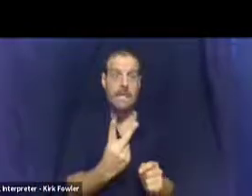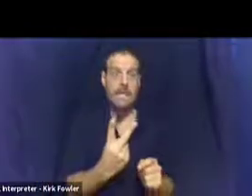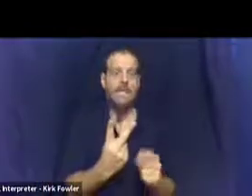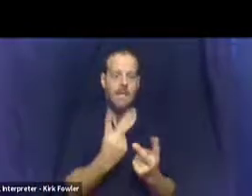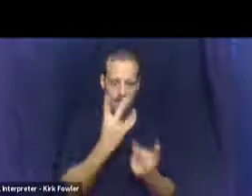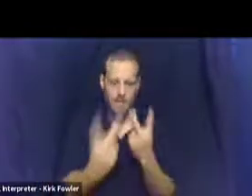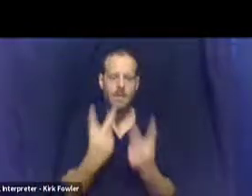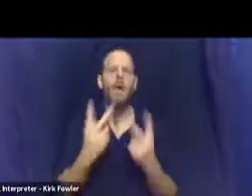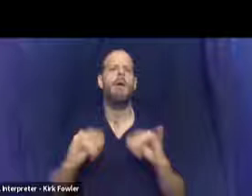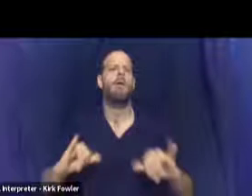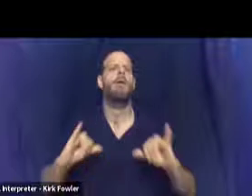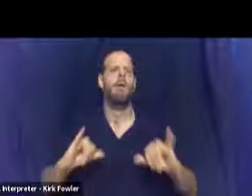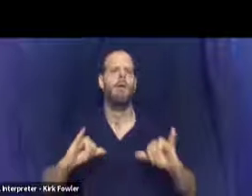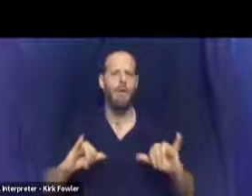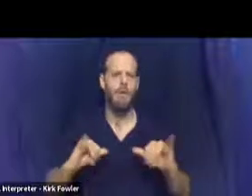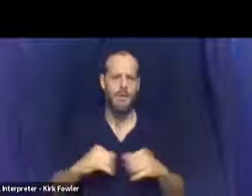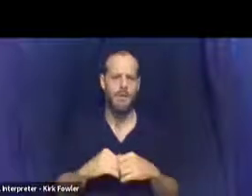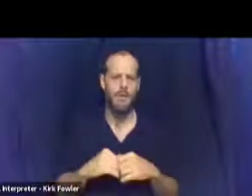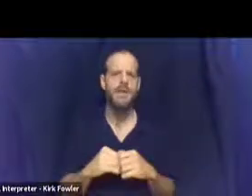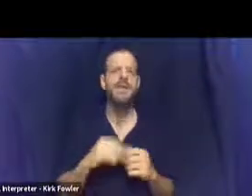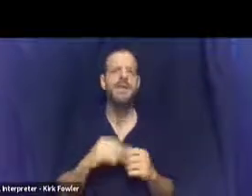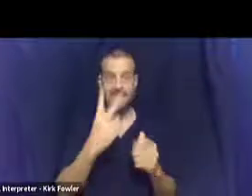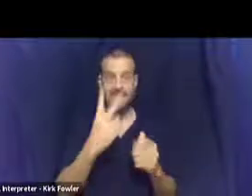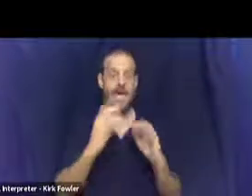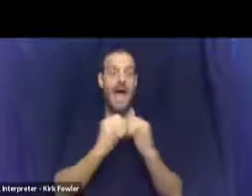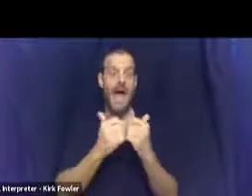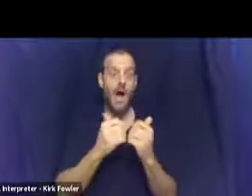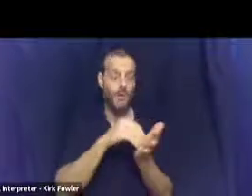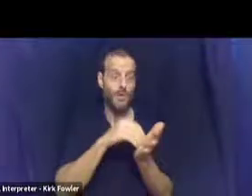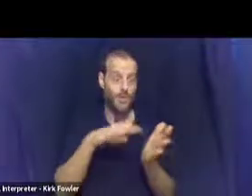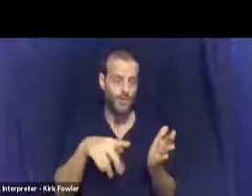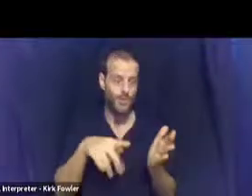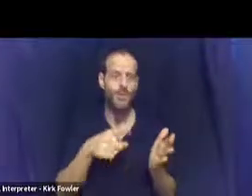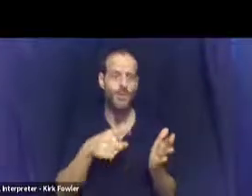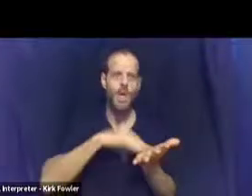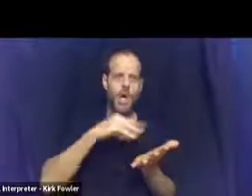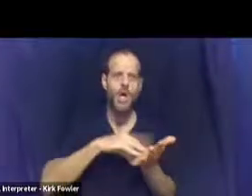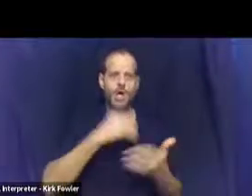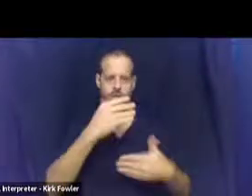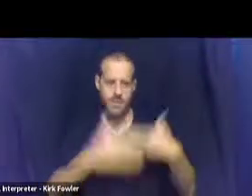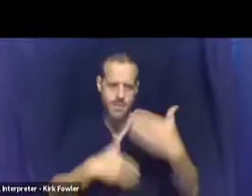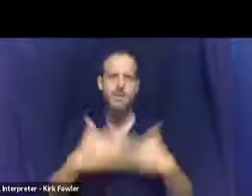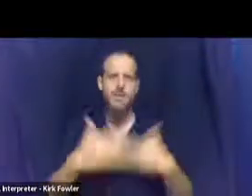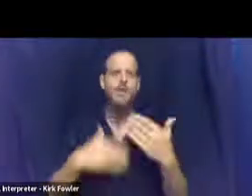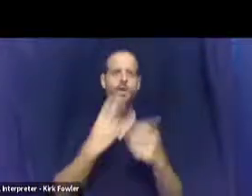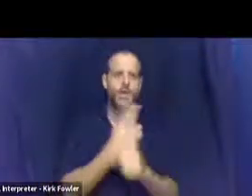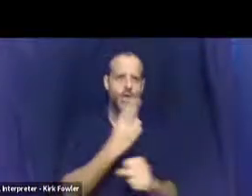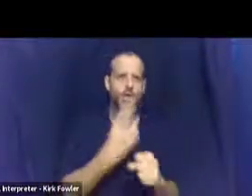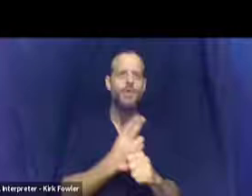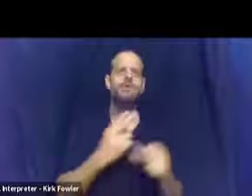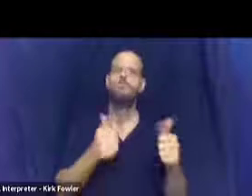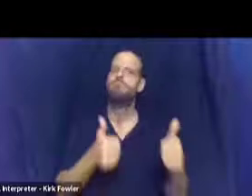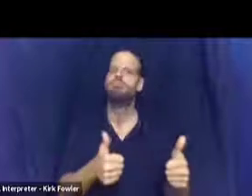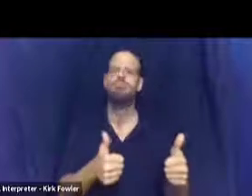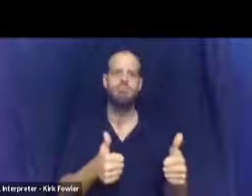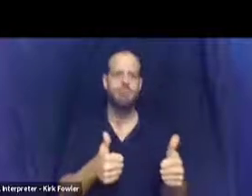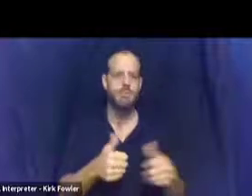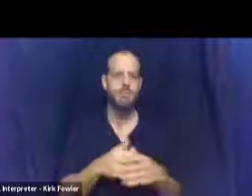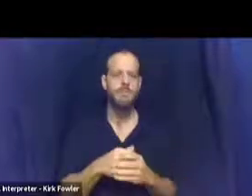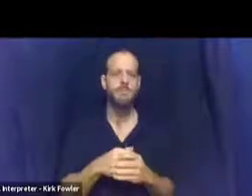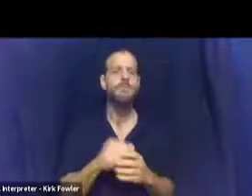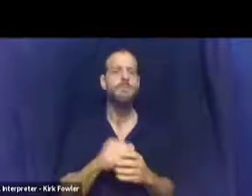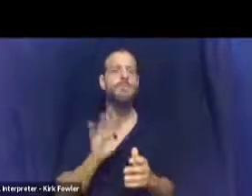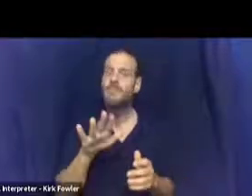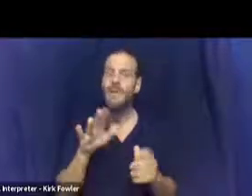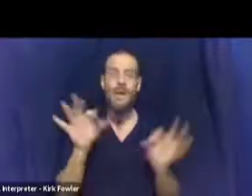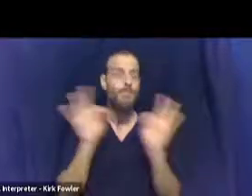a student certainly is, it lets me be more inclined to want to explore it and try it a little bit more. There is no wrong way